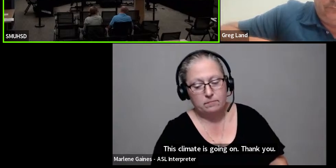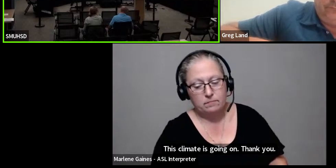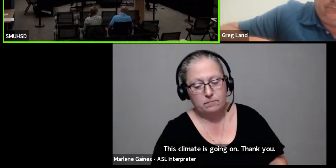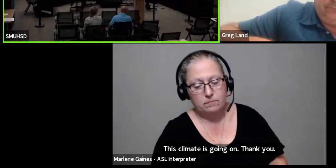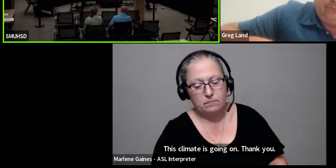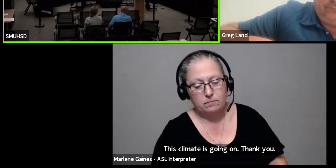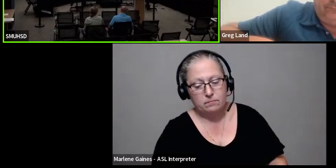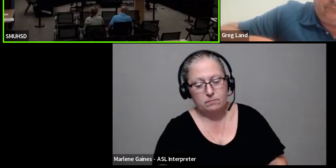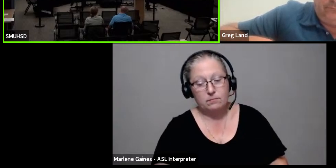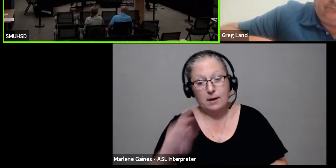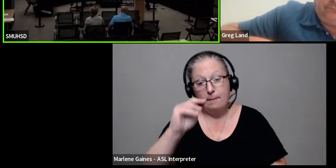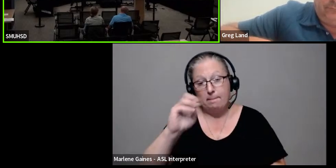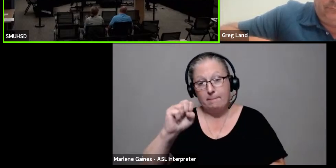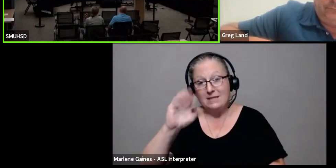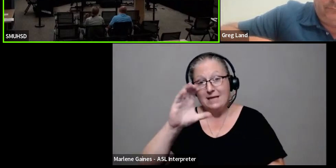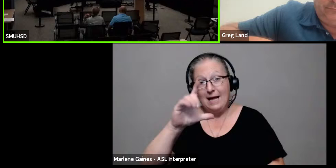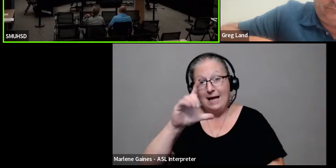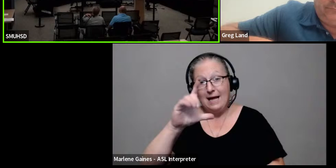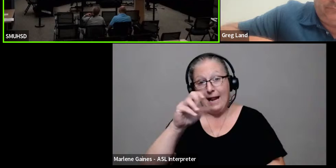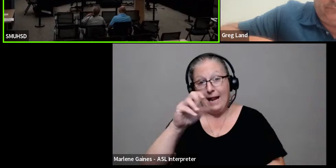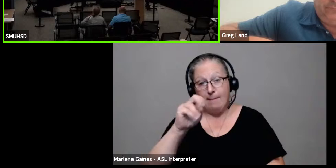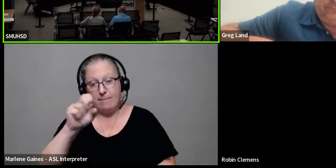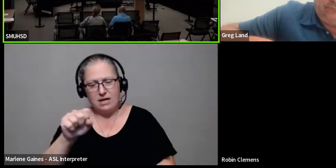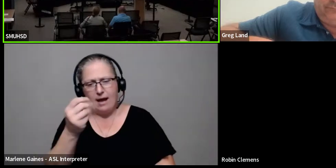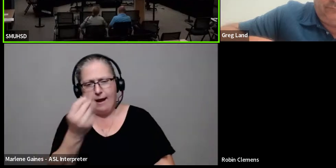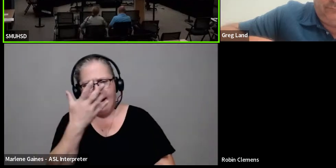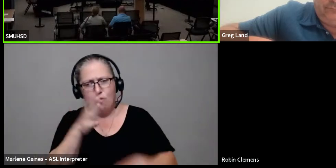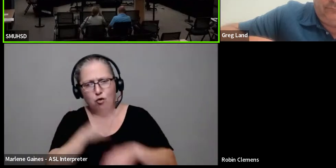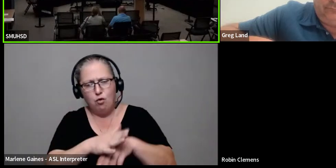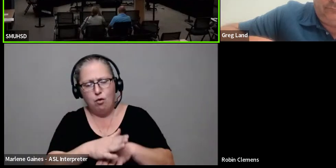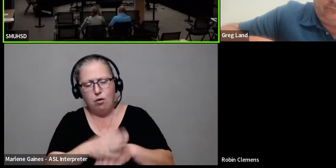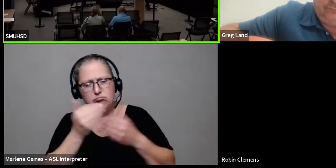Ms. Clemens, you can turn your camera on and unmute and begin.